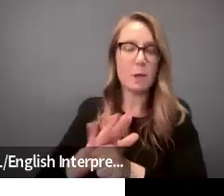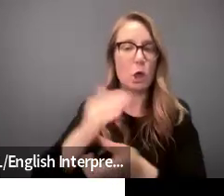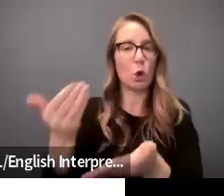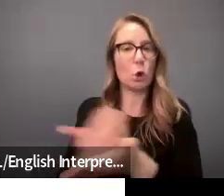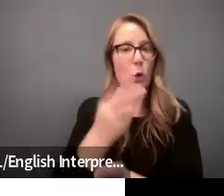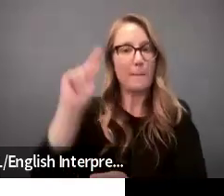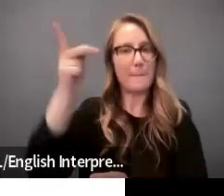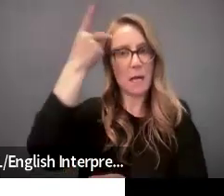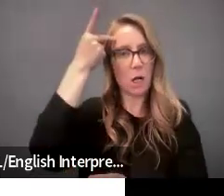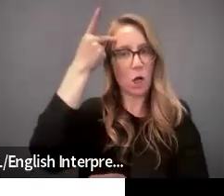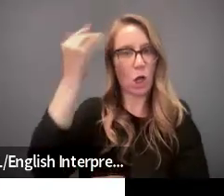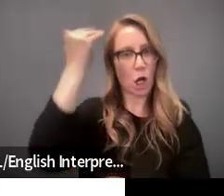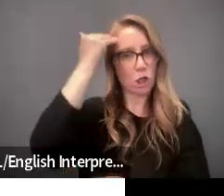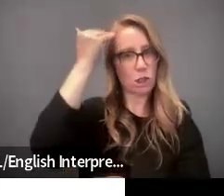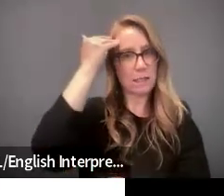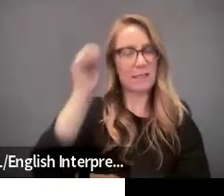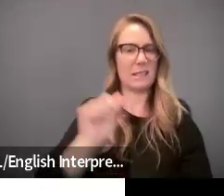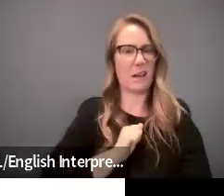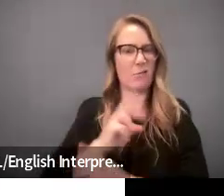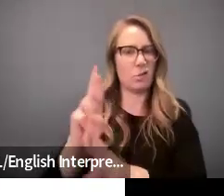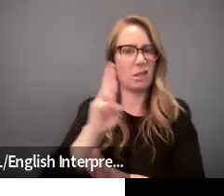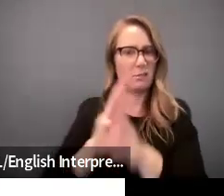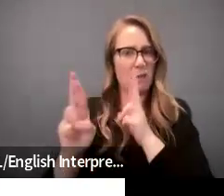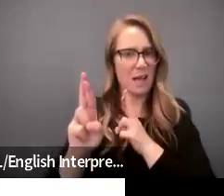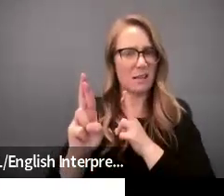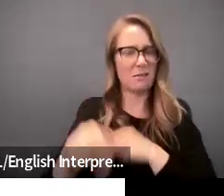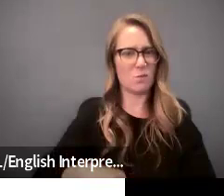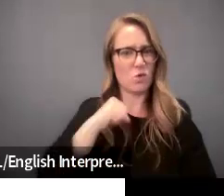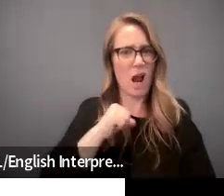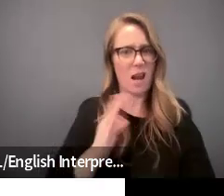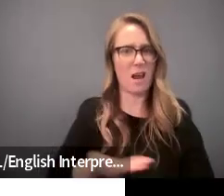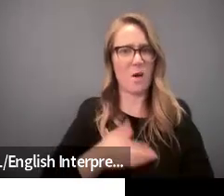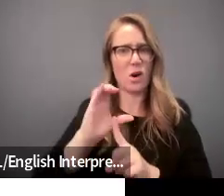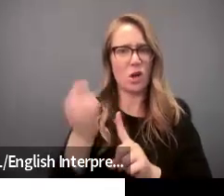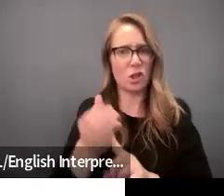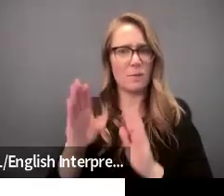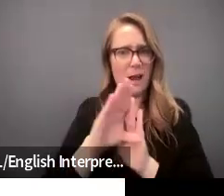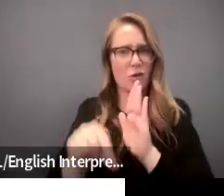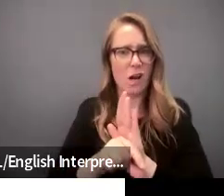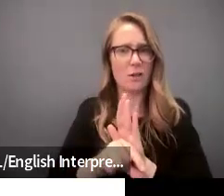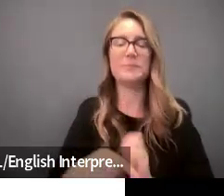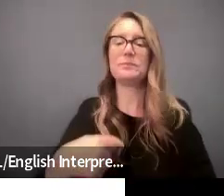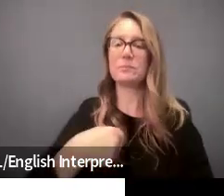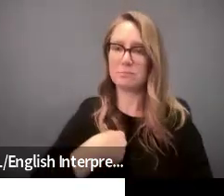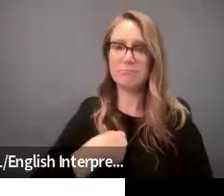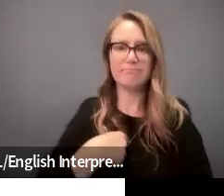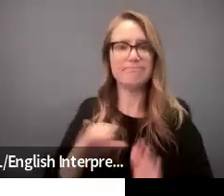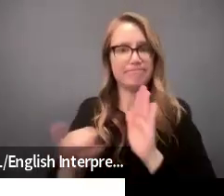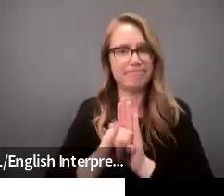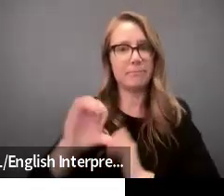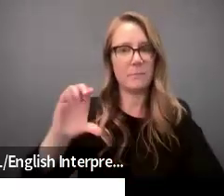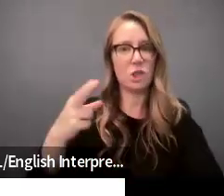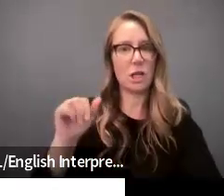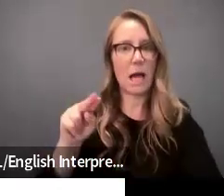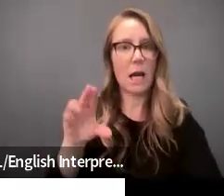new political consciousness, a self-respect and pride in our cultural background. So I identify as a